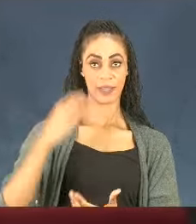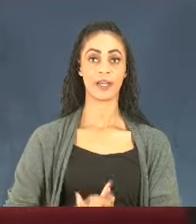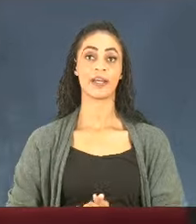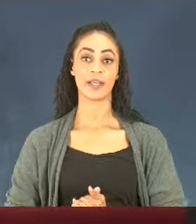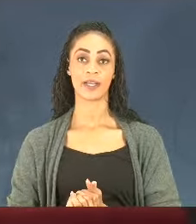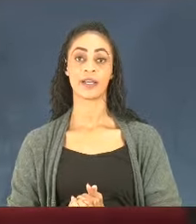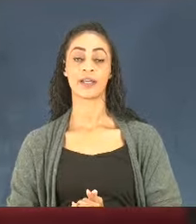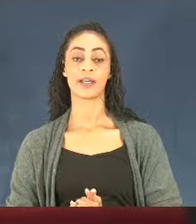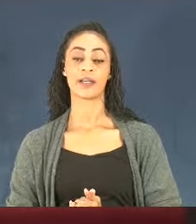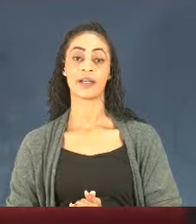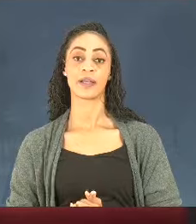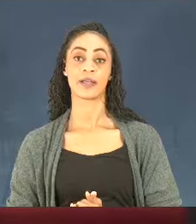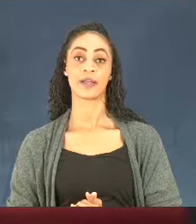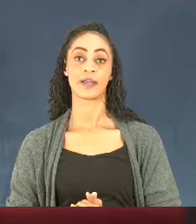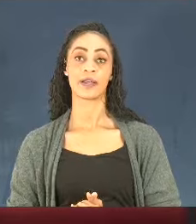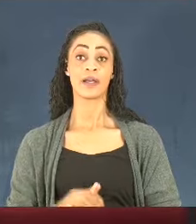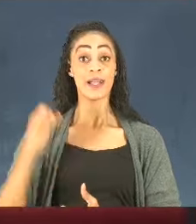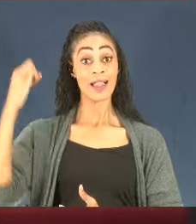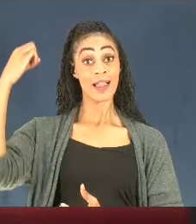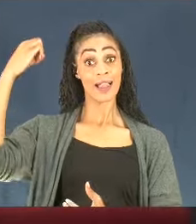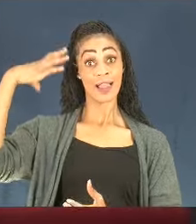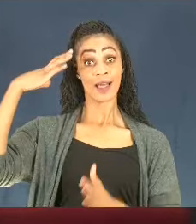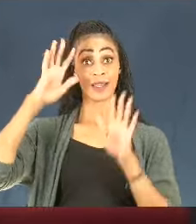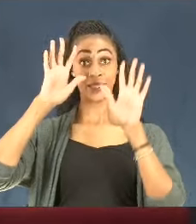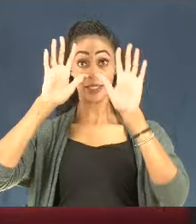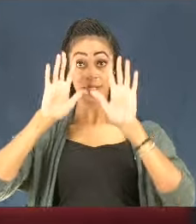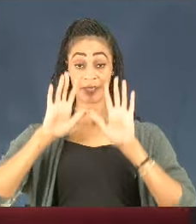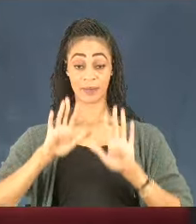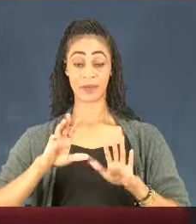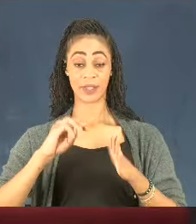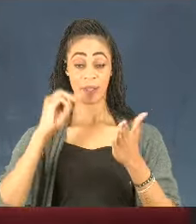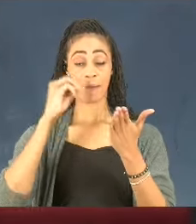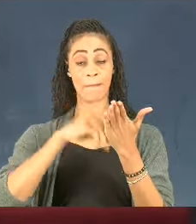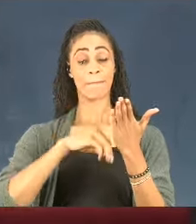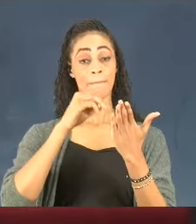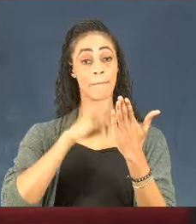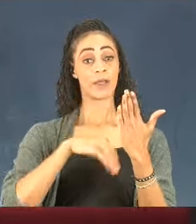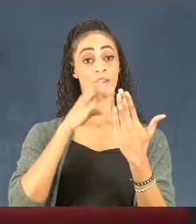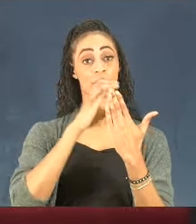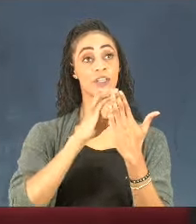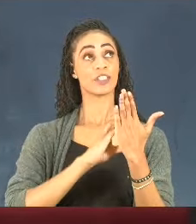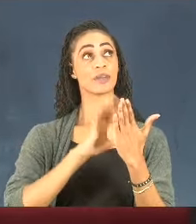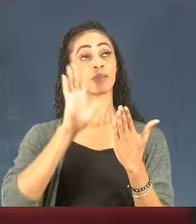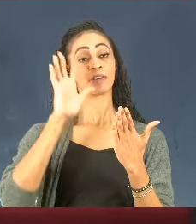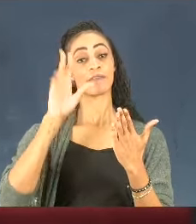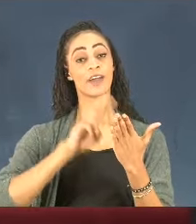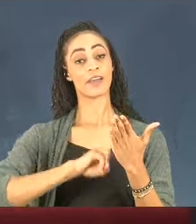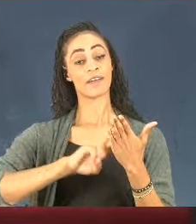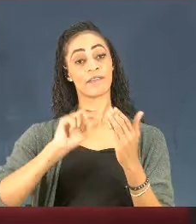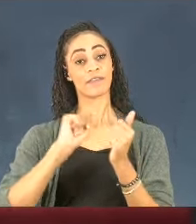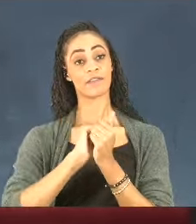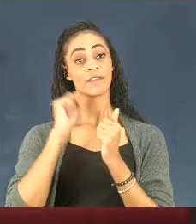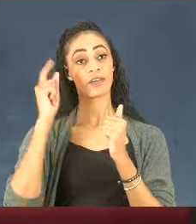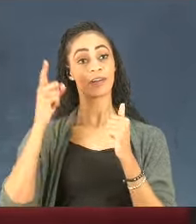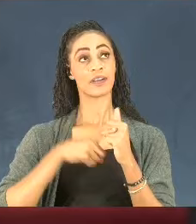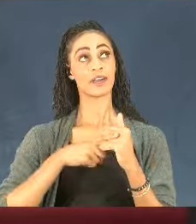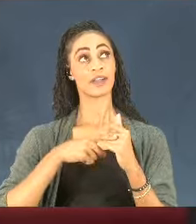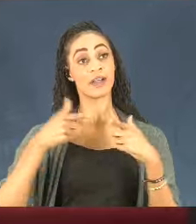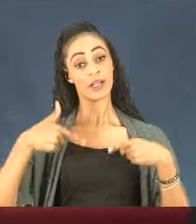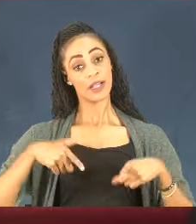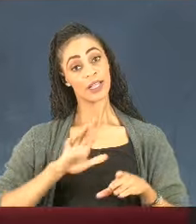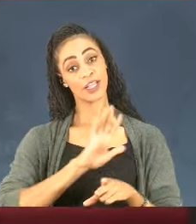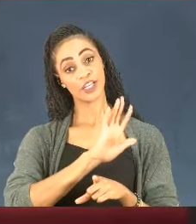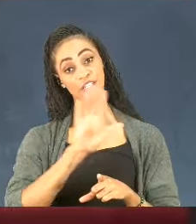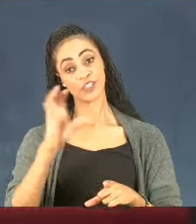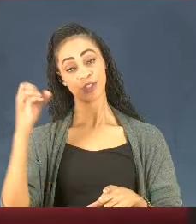Because not only salt is important, but light is important. Look at what Matthew chapter 5, verse 16 says. Let your light